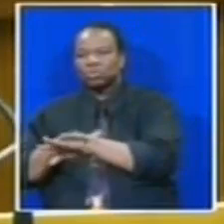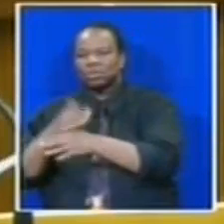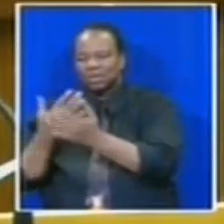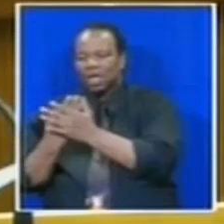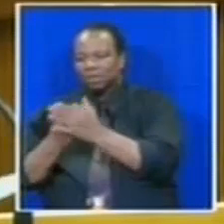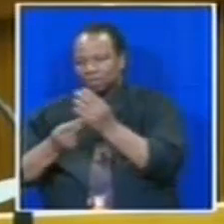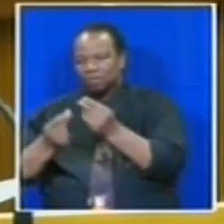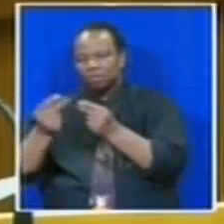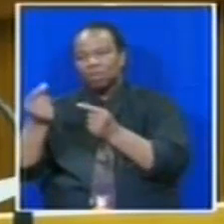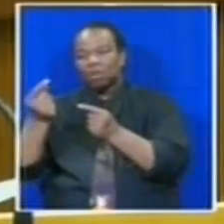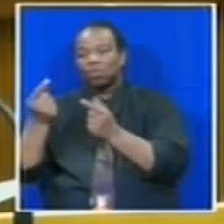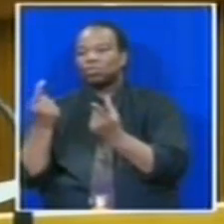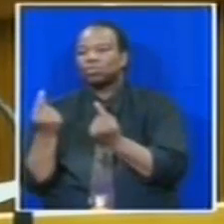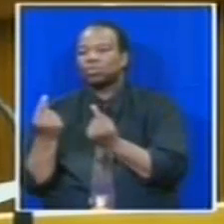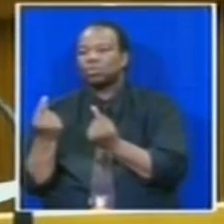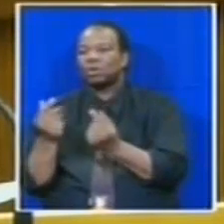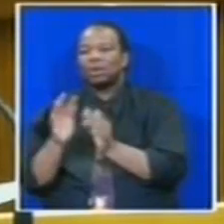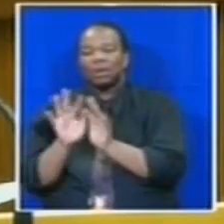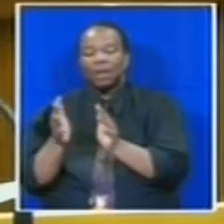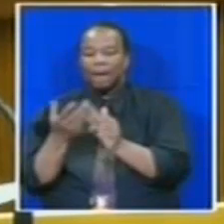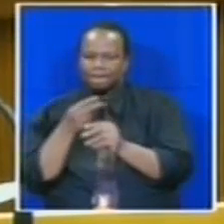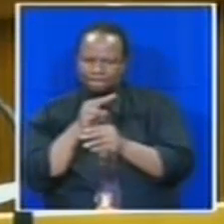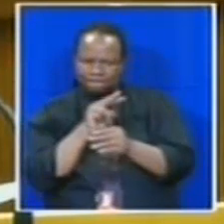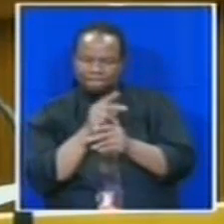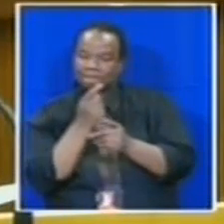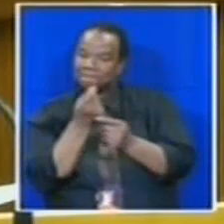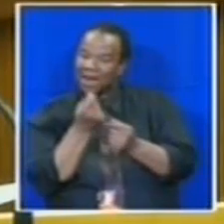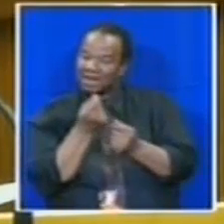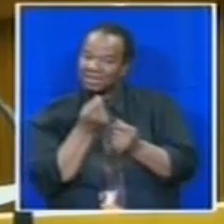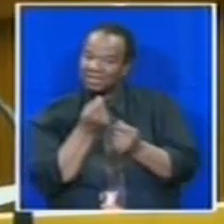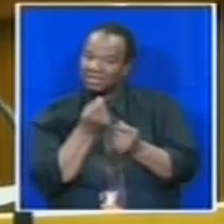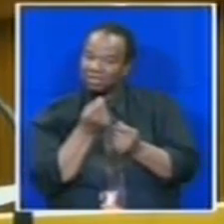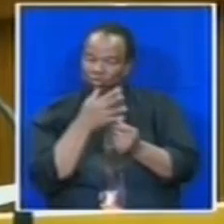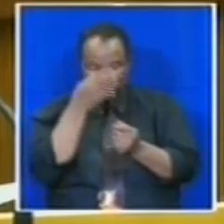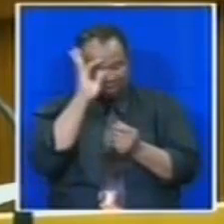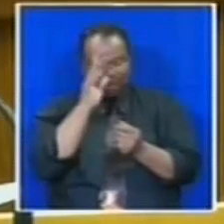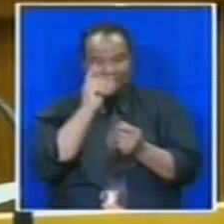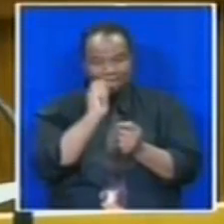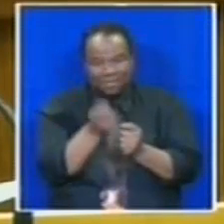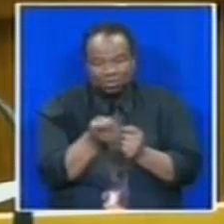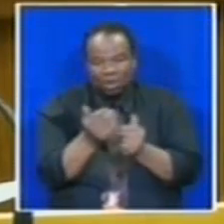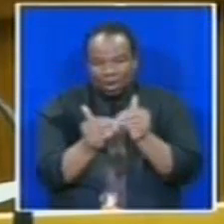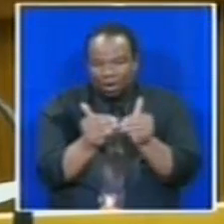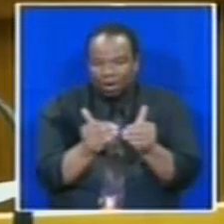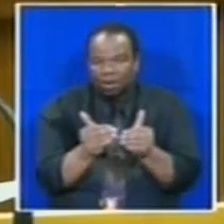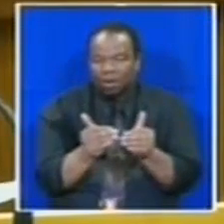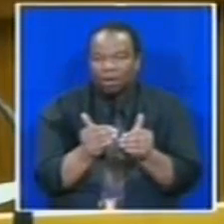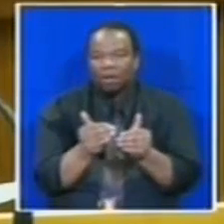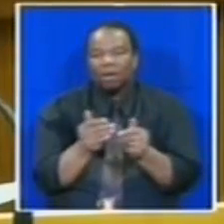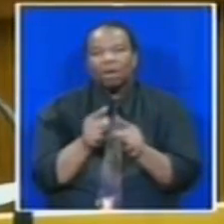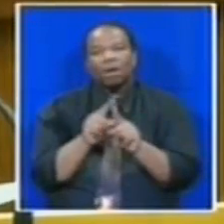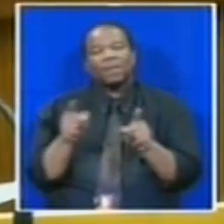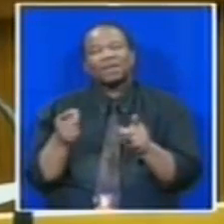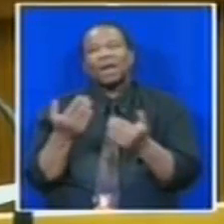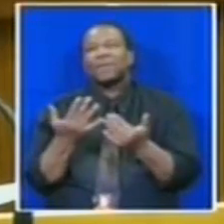by ourselves. Moderation in government personnel spending, and the number currently, honorable members, sits somewhere between